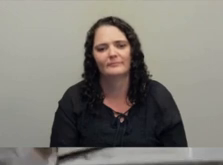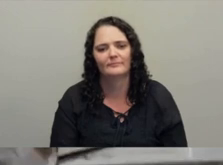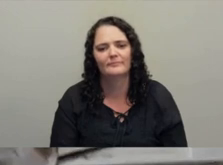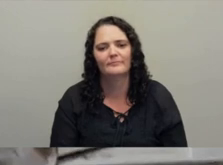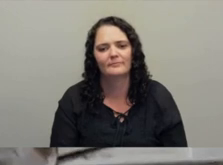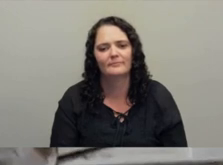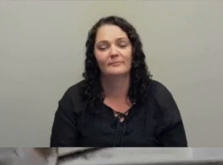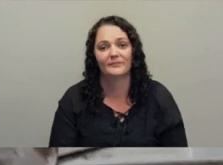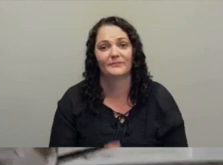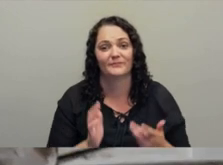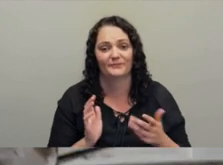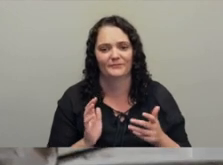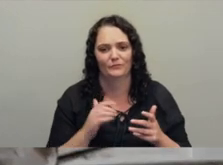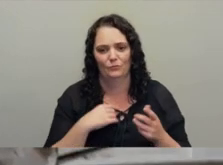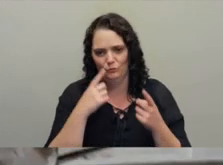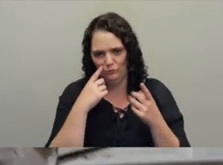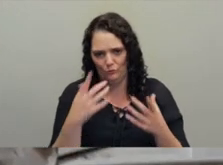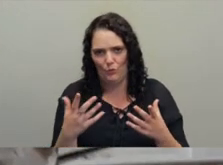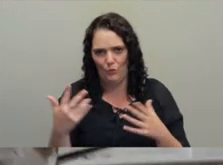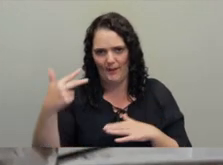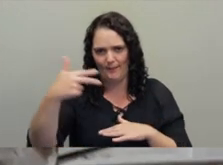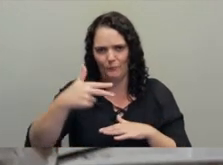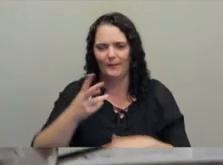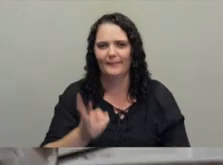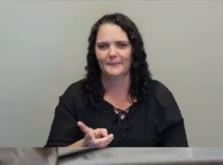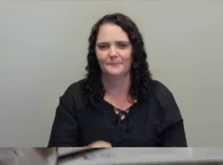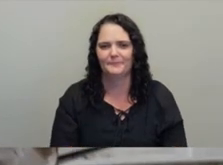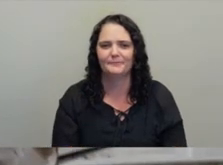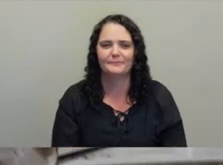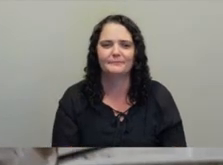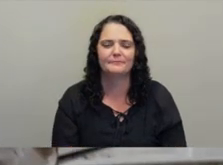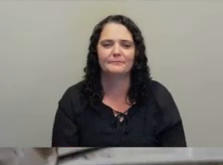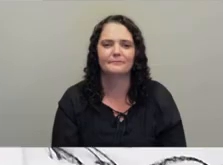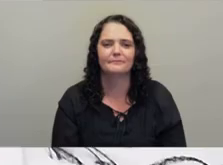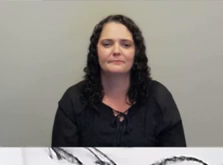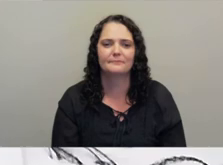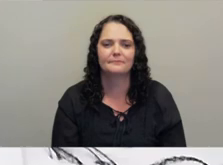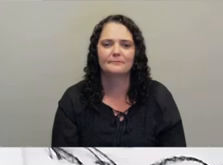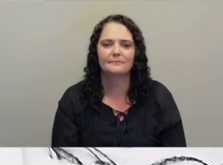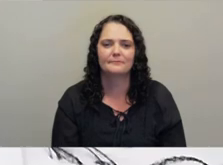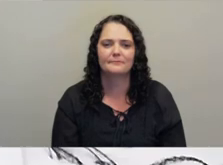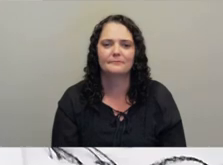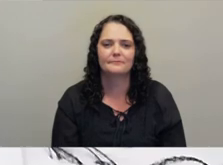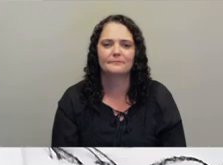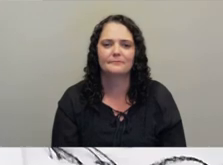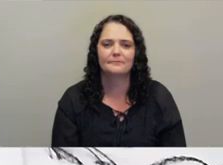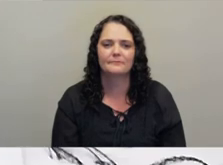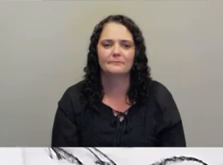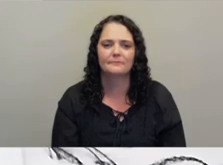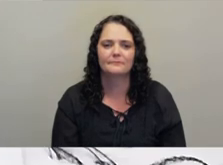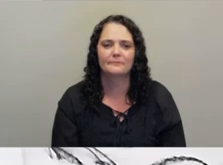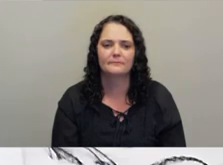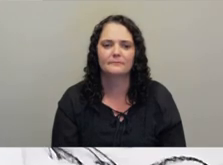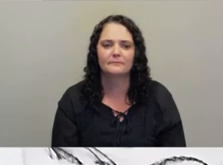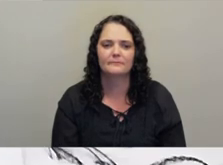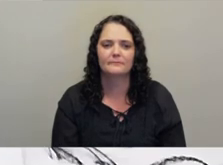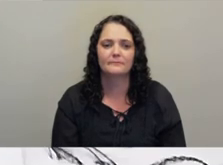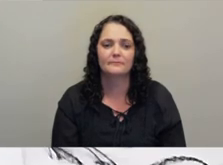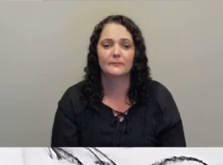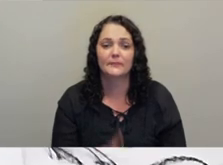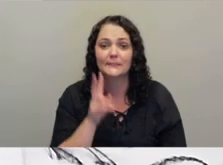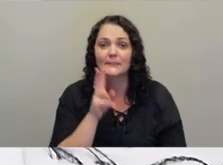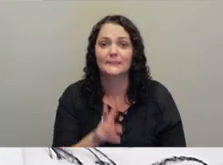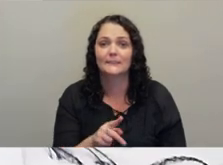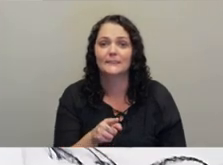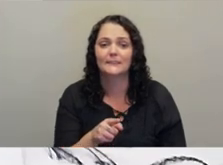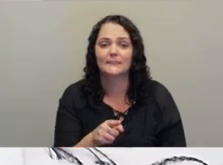there it goes. And I just did it. And so we'll pop back to this other camera again, and I'll push on it so everybody can see that now that's split. Does